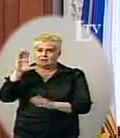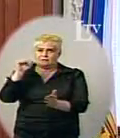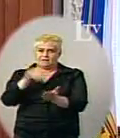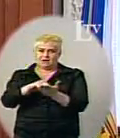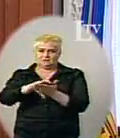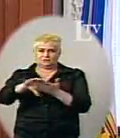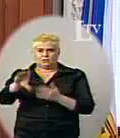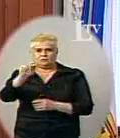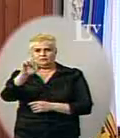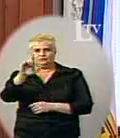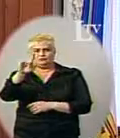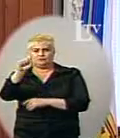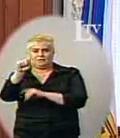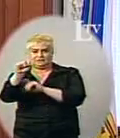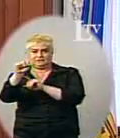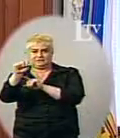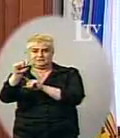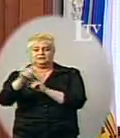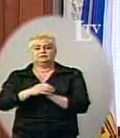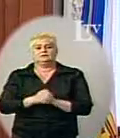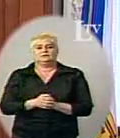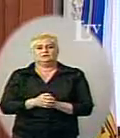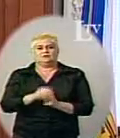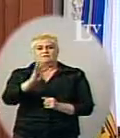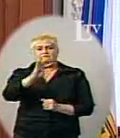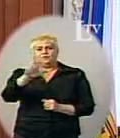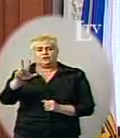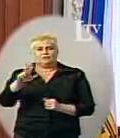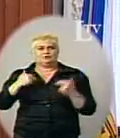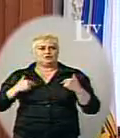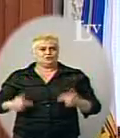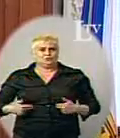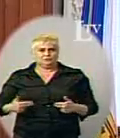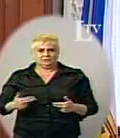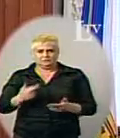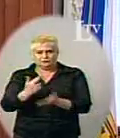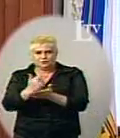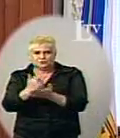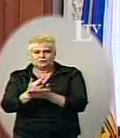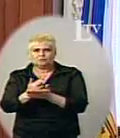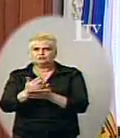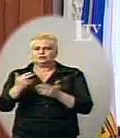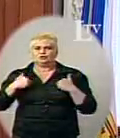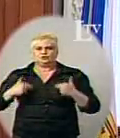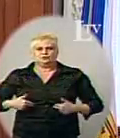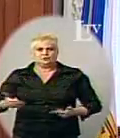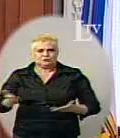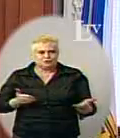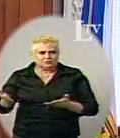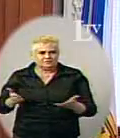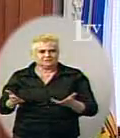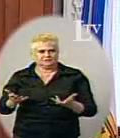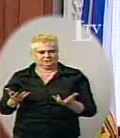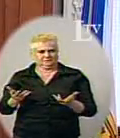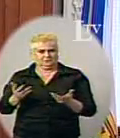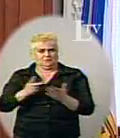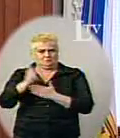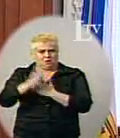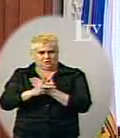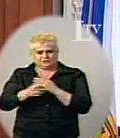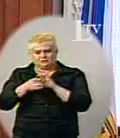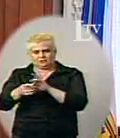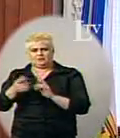$800,000 trust, 43 human resource management related projects with nonprofit and voluntary